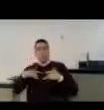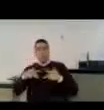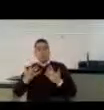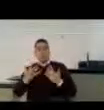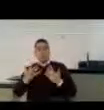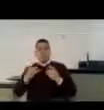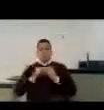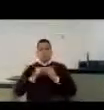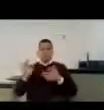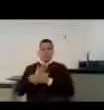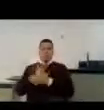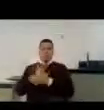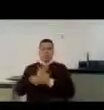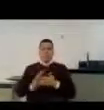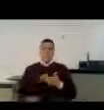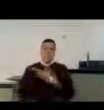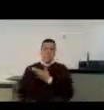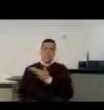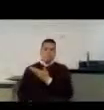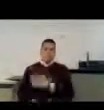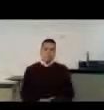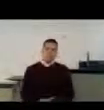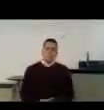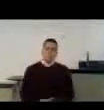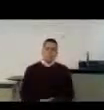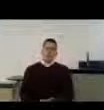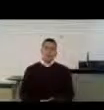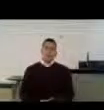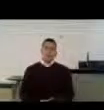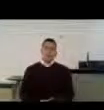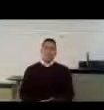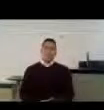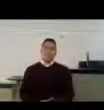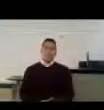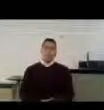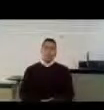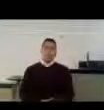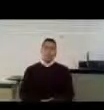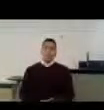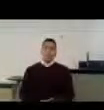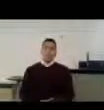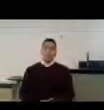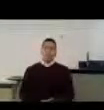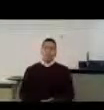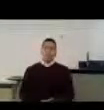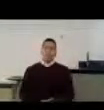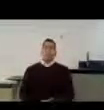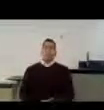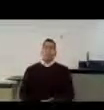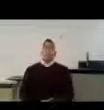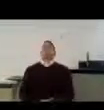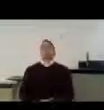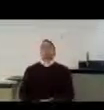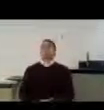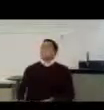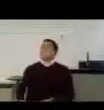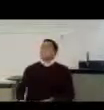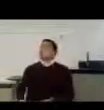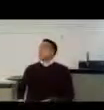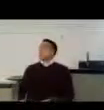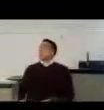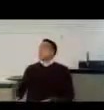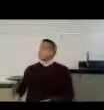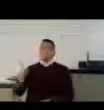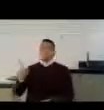now. So now, without further ado, let's turn off our cell phones and begin what I have every